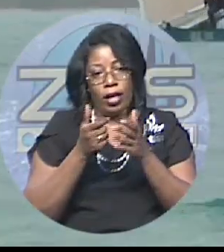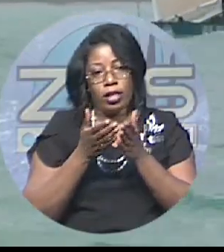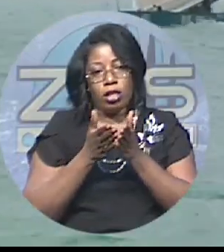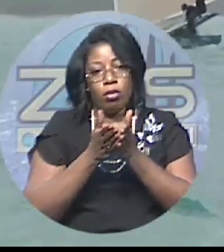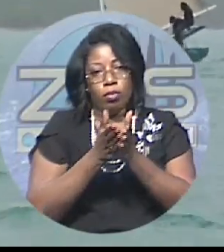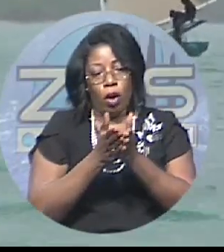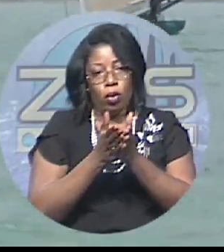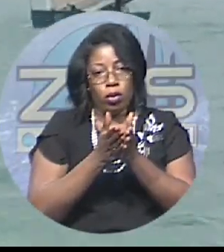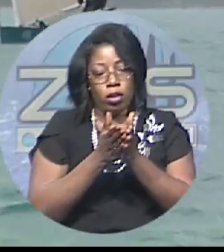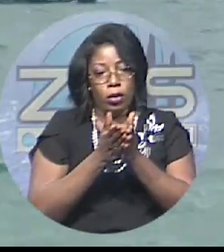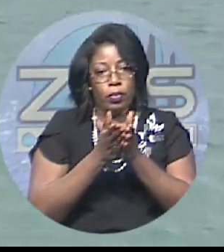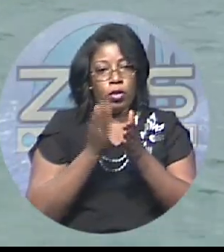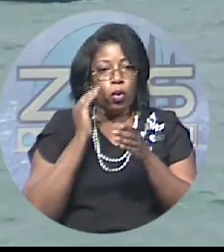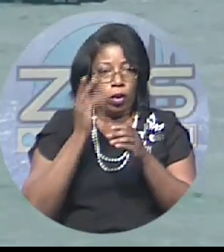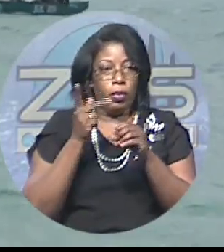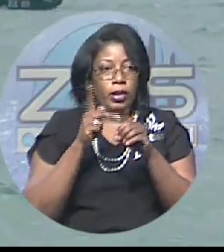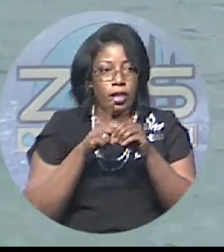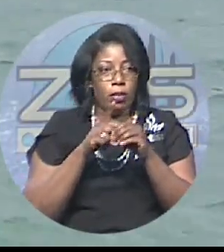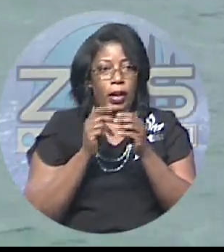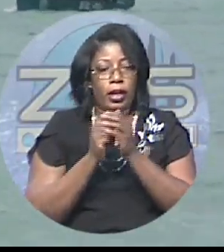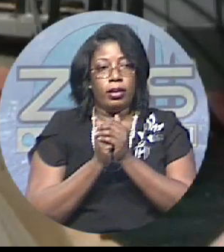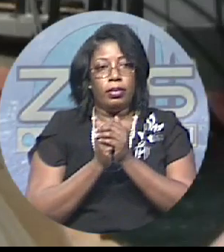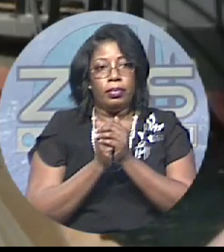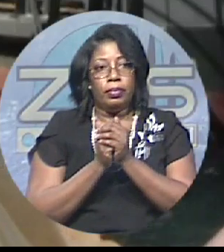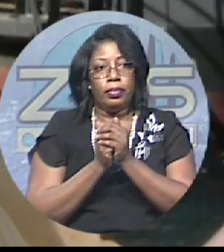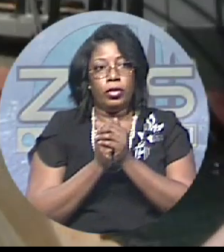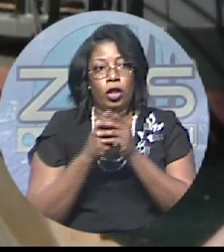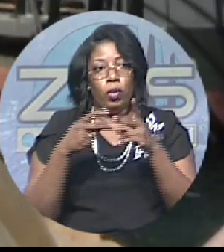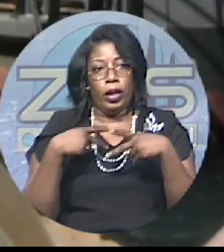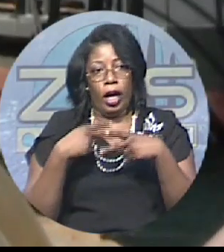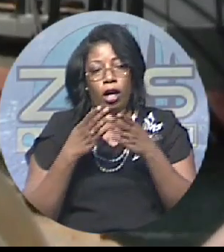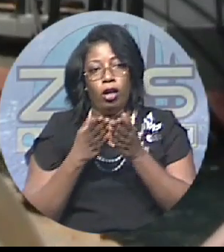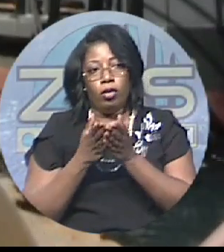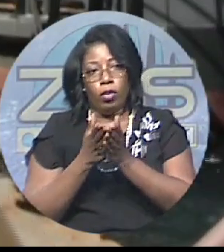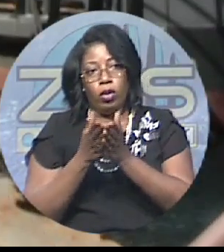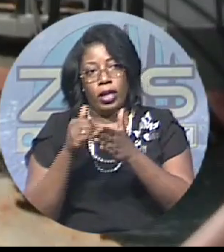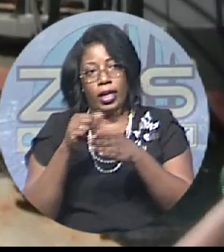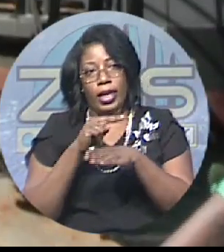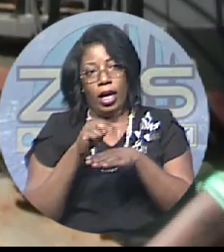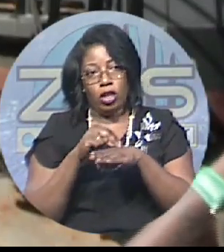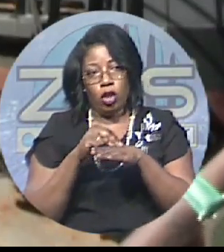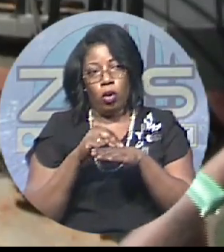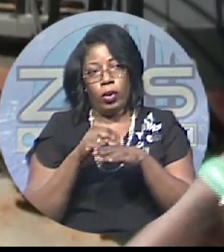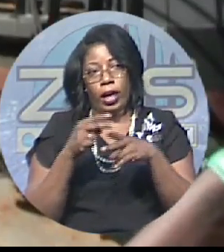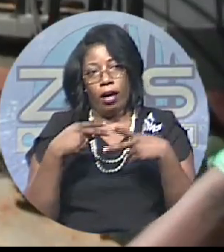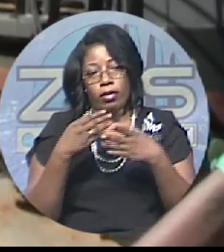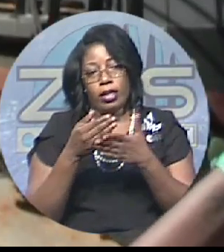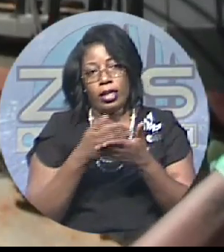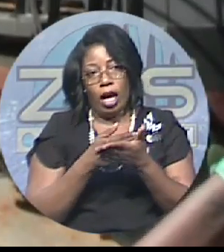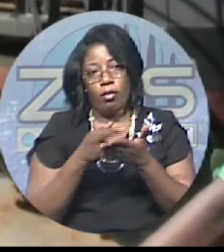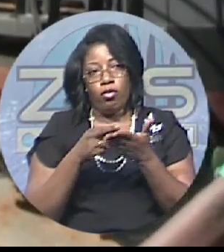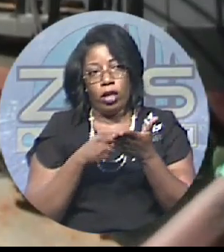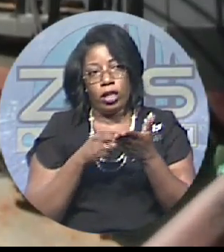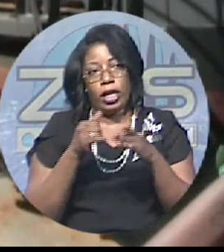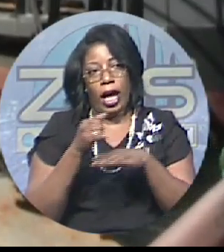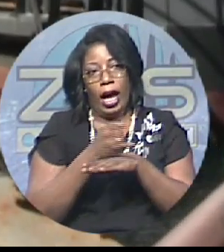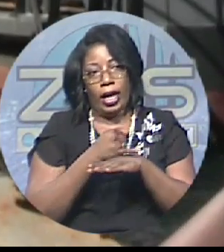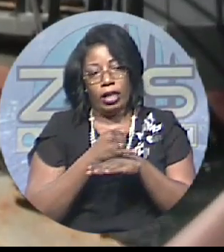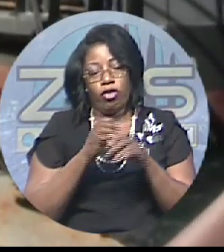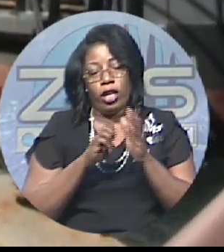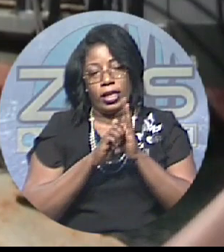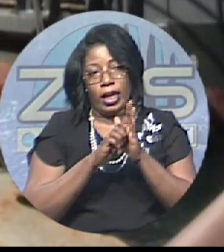two classes will be participating. Basically, we have the sloops that are based here in Nassau. There are some of them registered to the islands